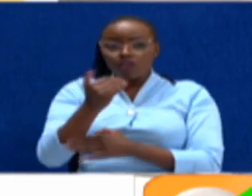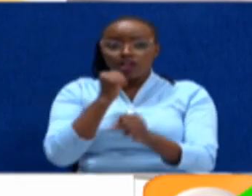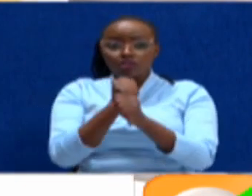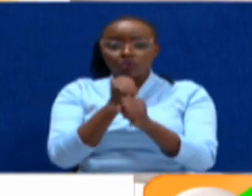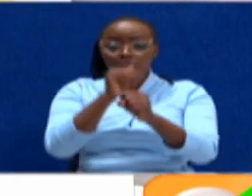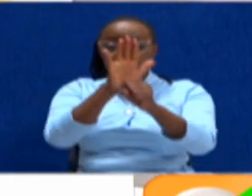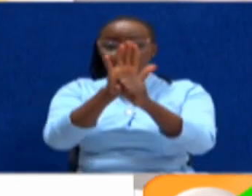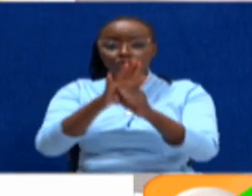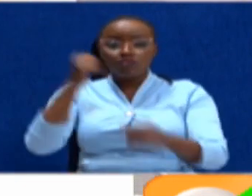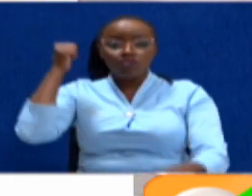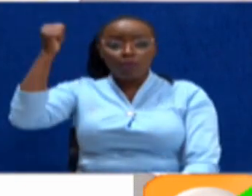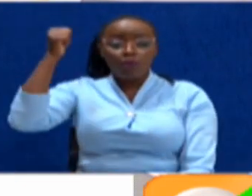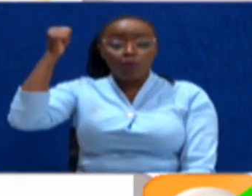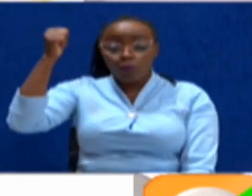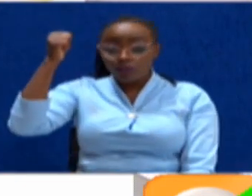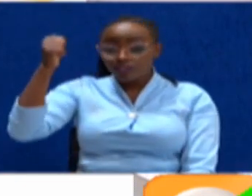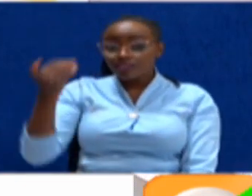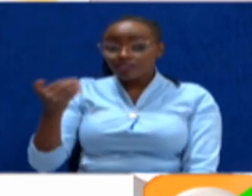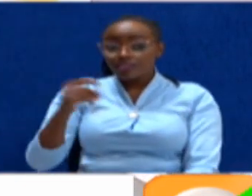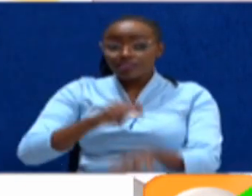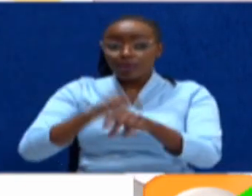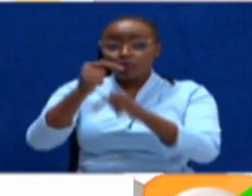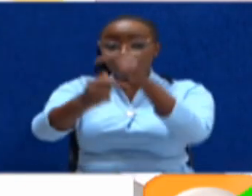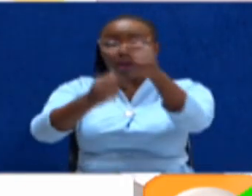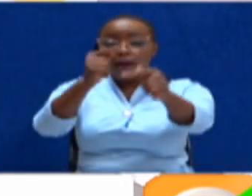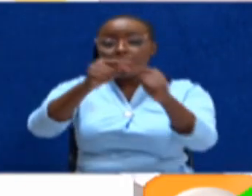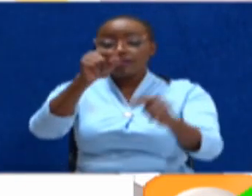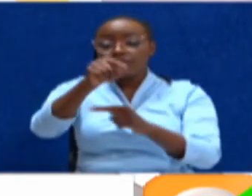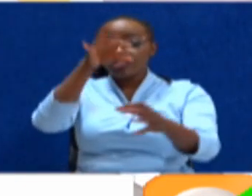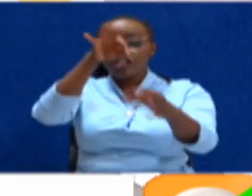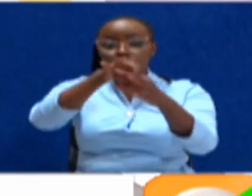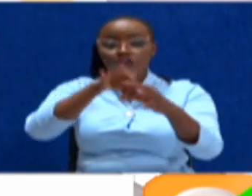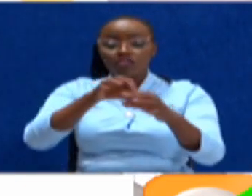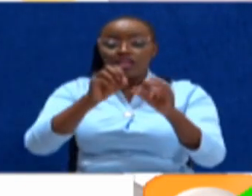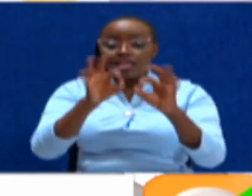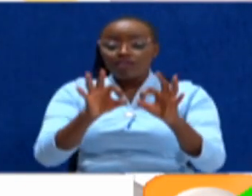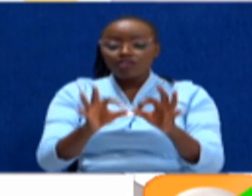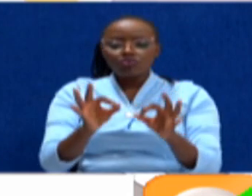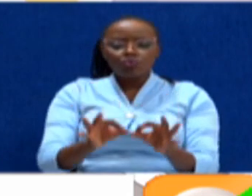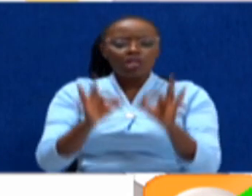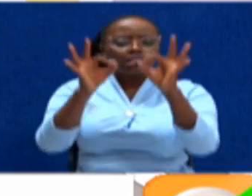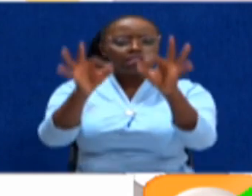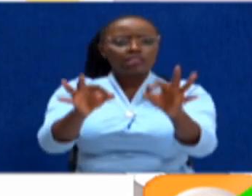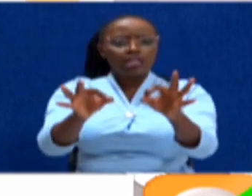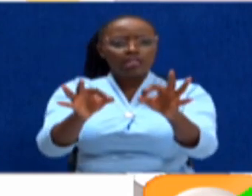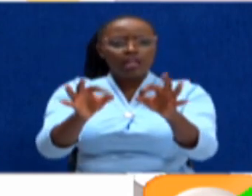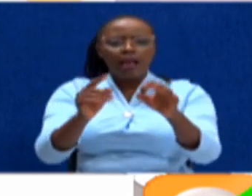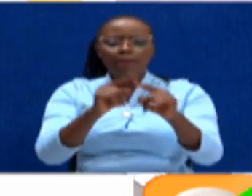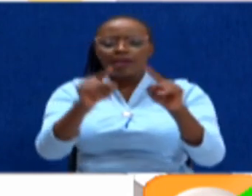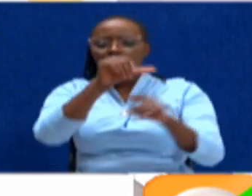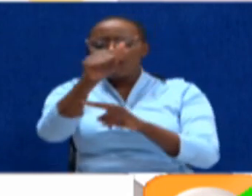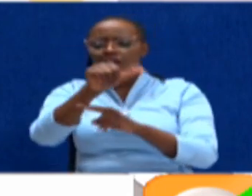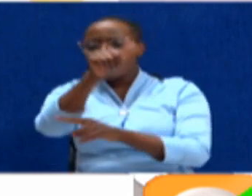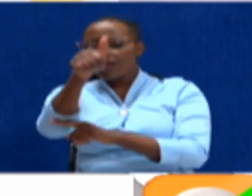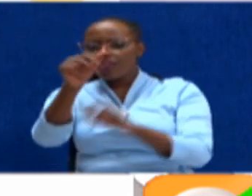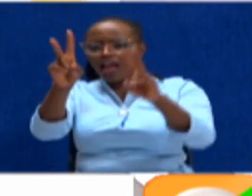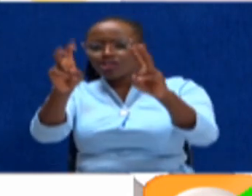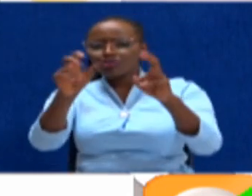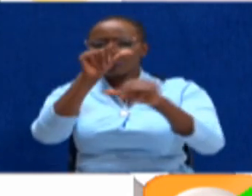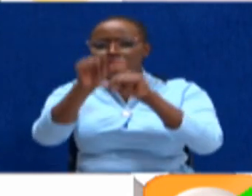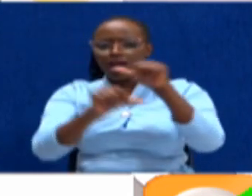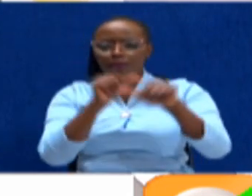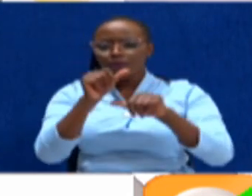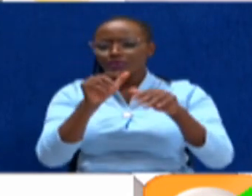lot about the politics as we go. But that was a vote on whether to extend. But then there is a whole process